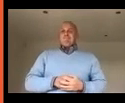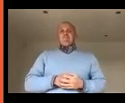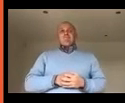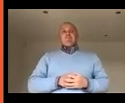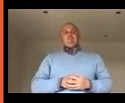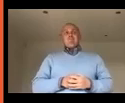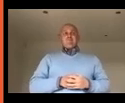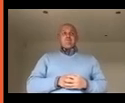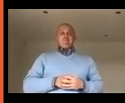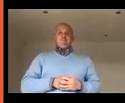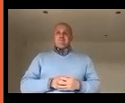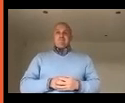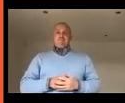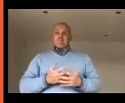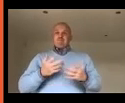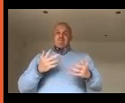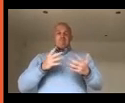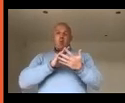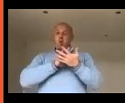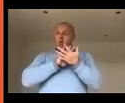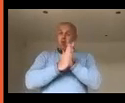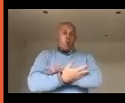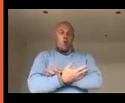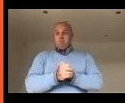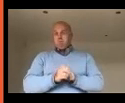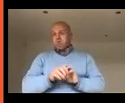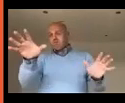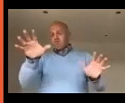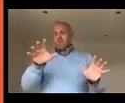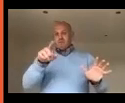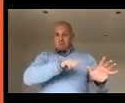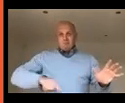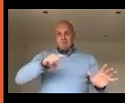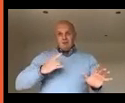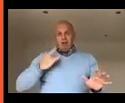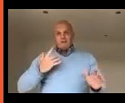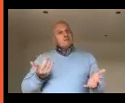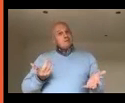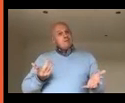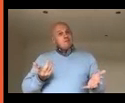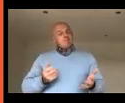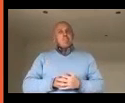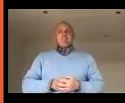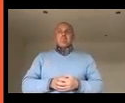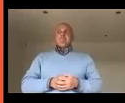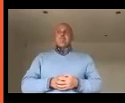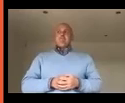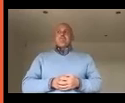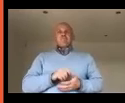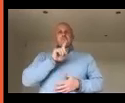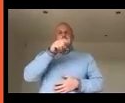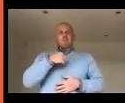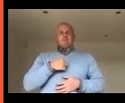it's obviously had an absolutely massive impact on everybody's lives. But what's been particularly noticeable, I